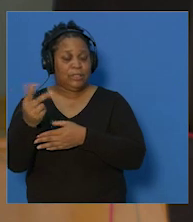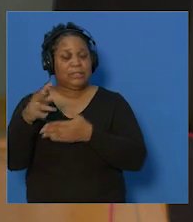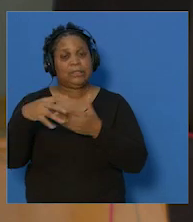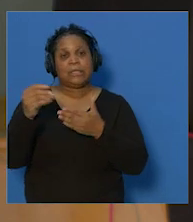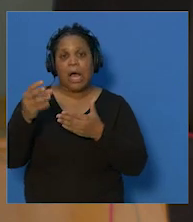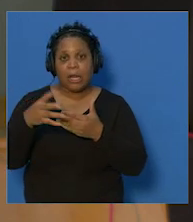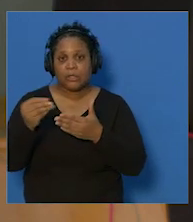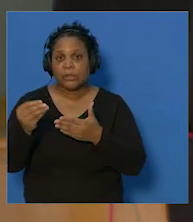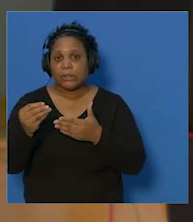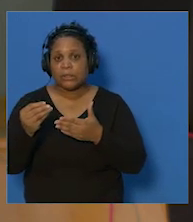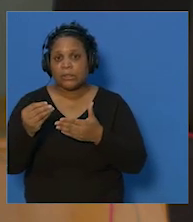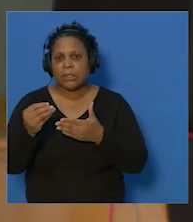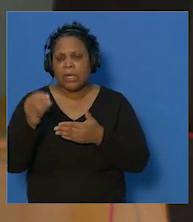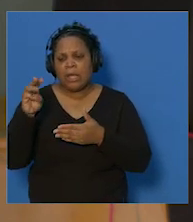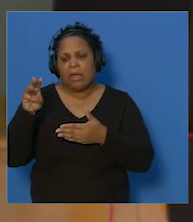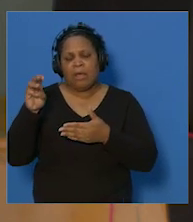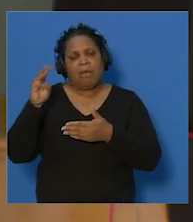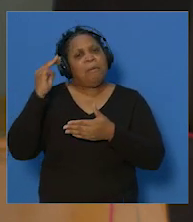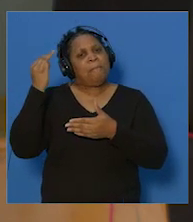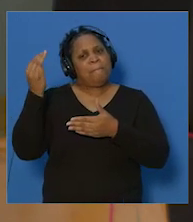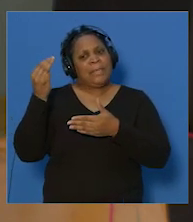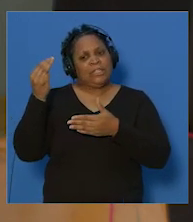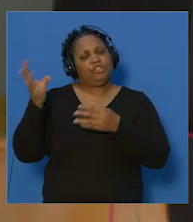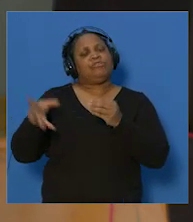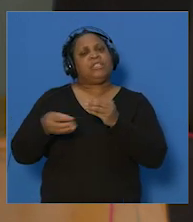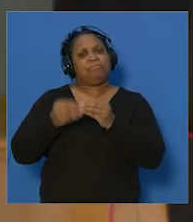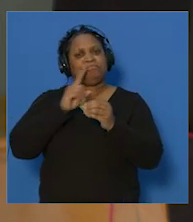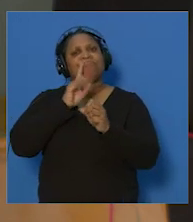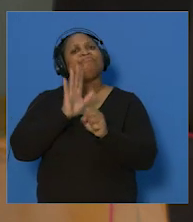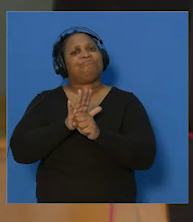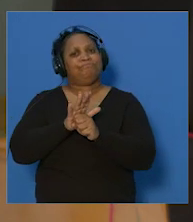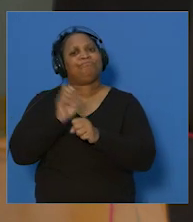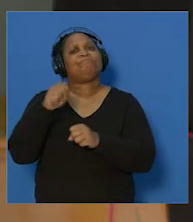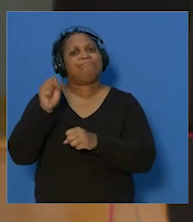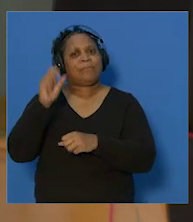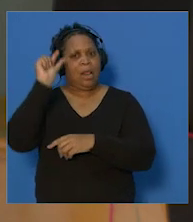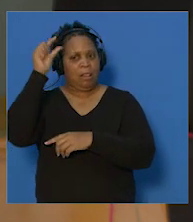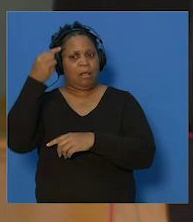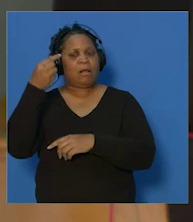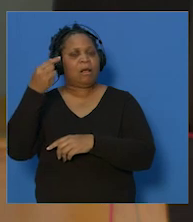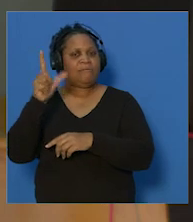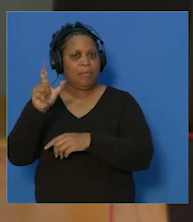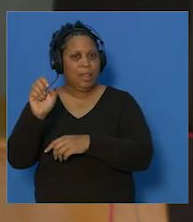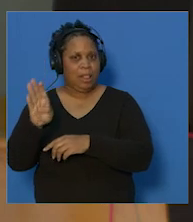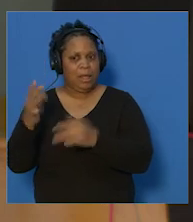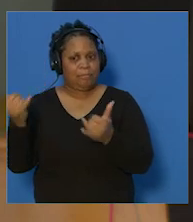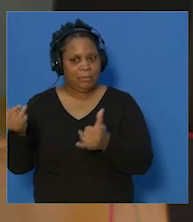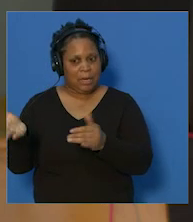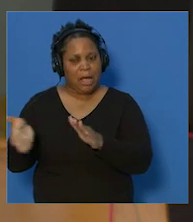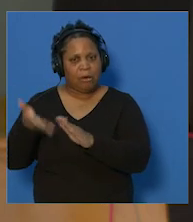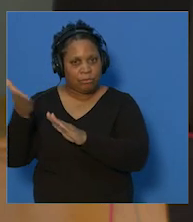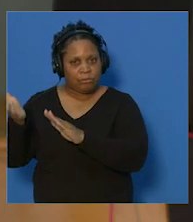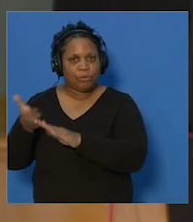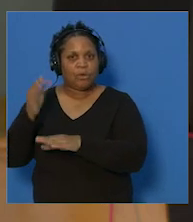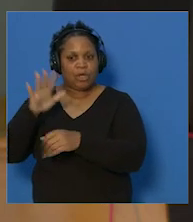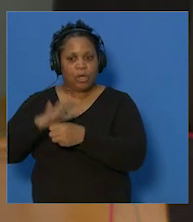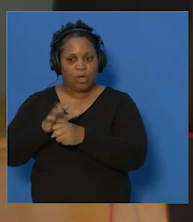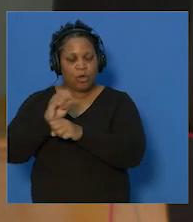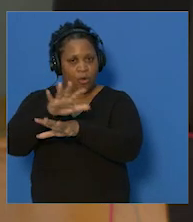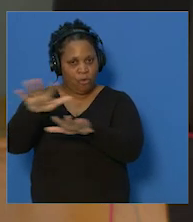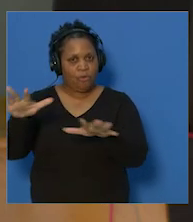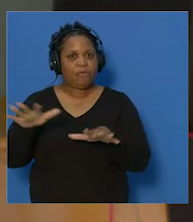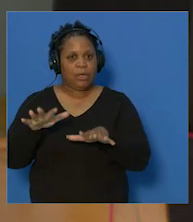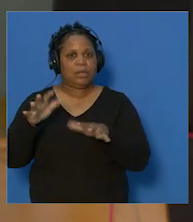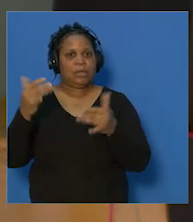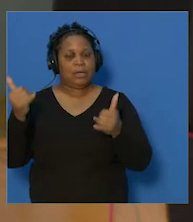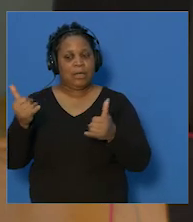$92,413. The ministry further confirmed, now that the government lab is fully operational and able to conduct COVID-19 testing,